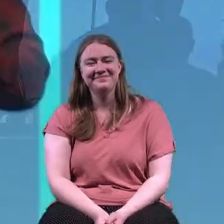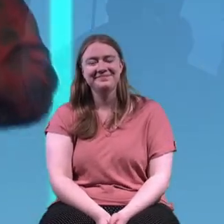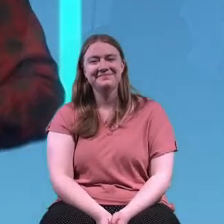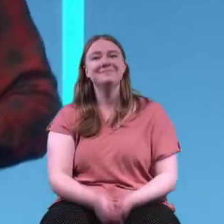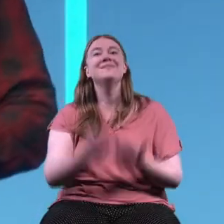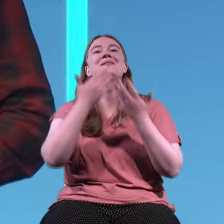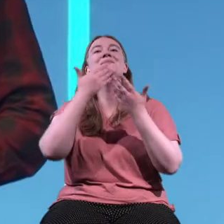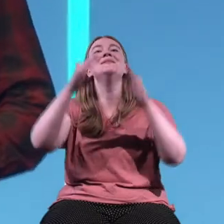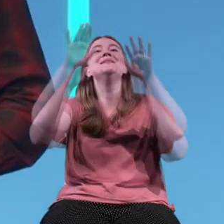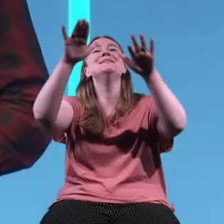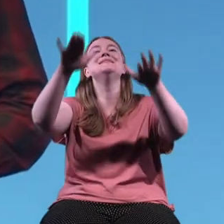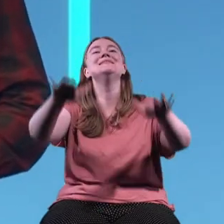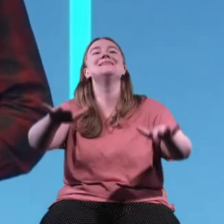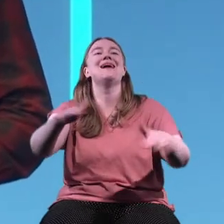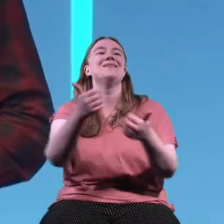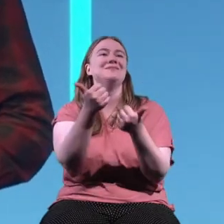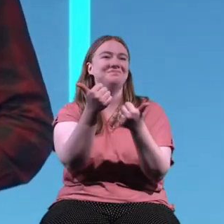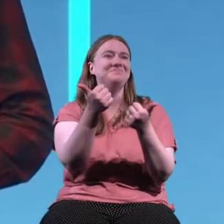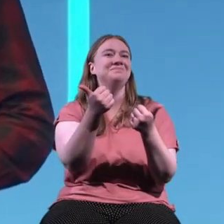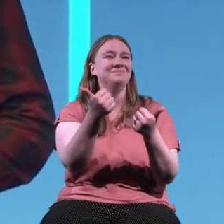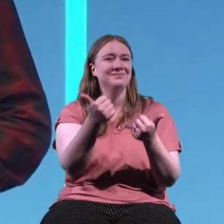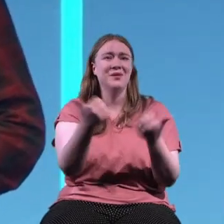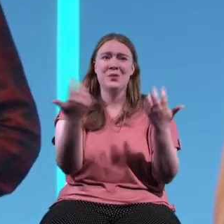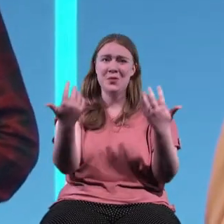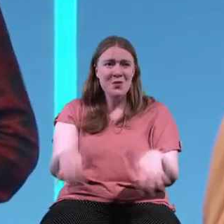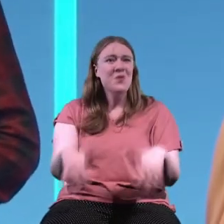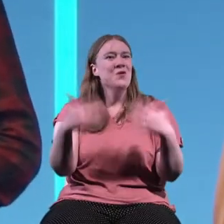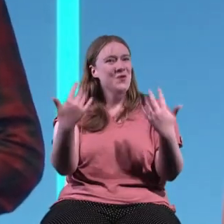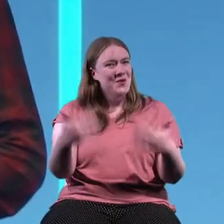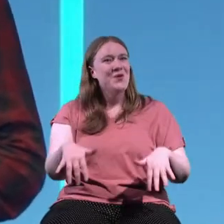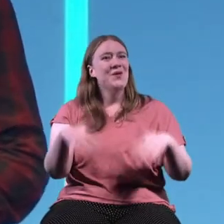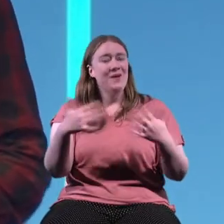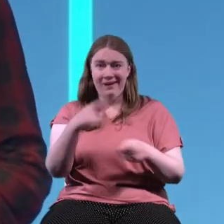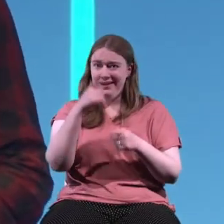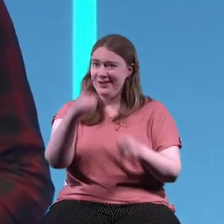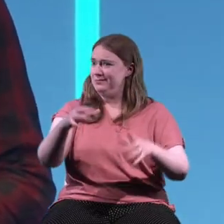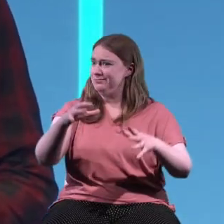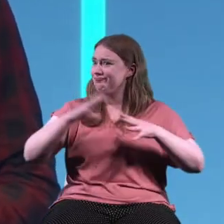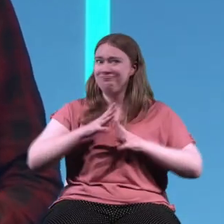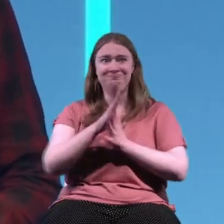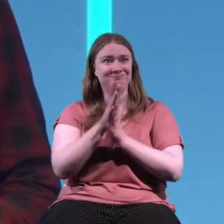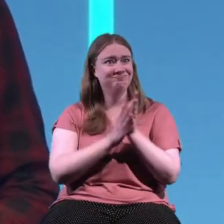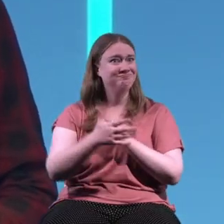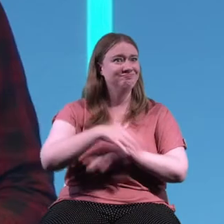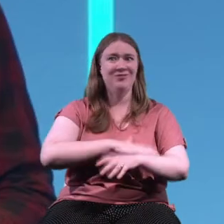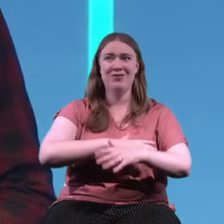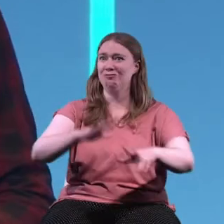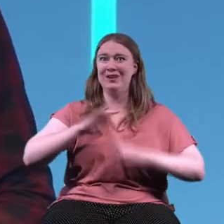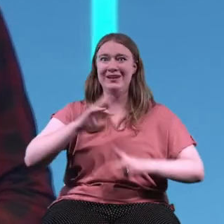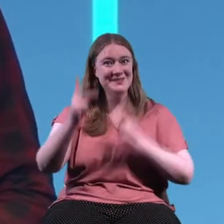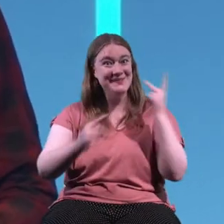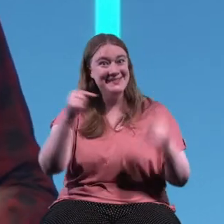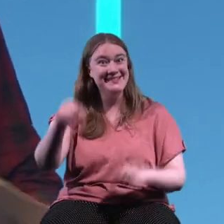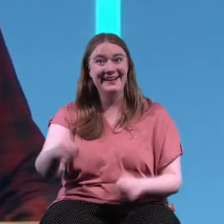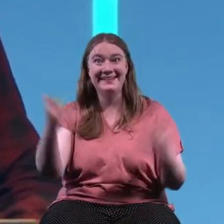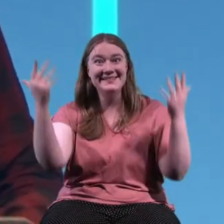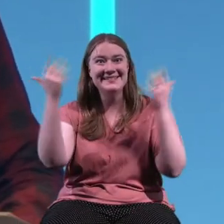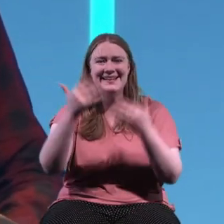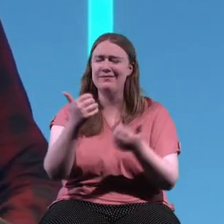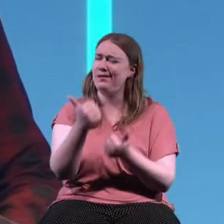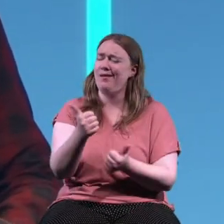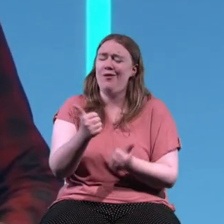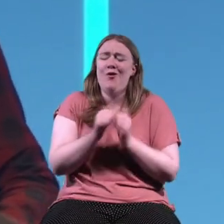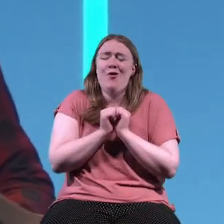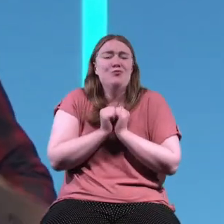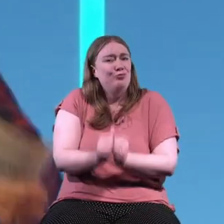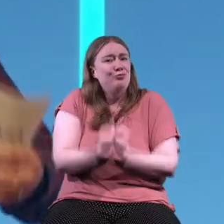Do please take your seats and wow, you're in great voice. What a privilege